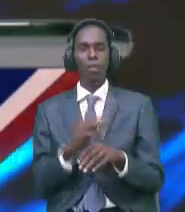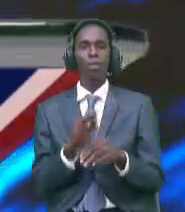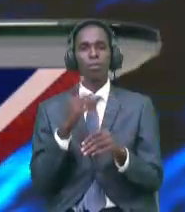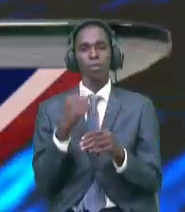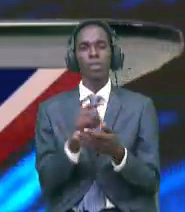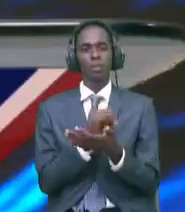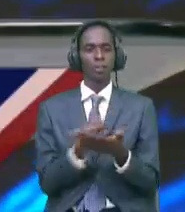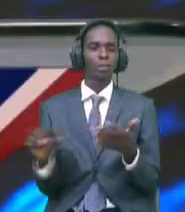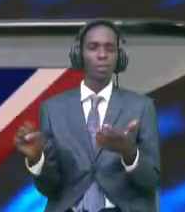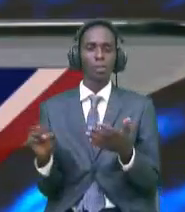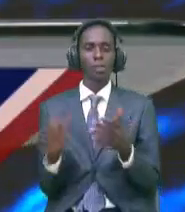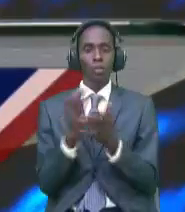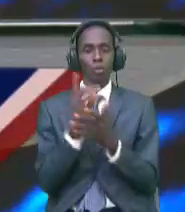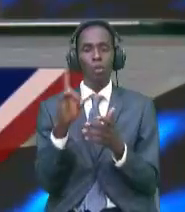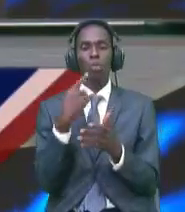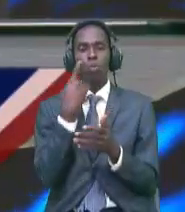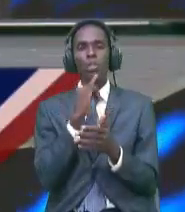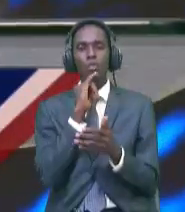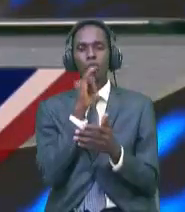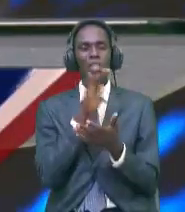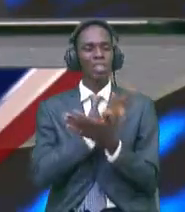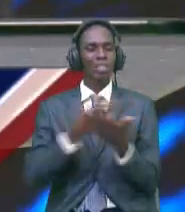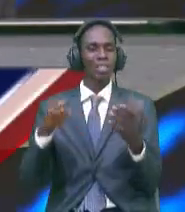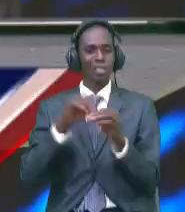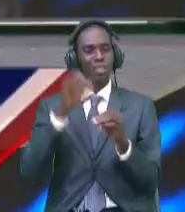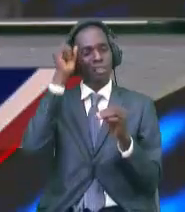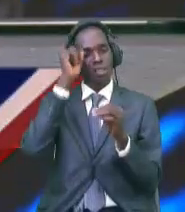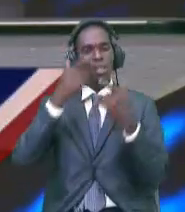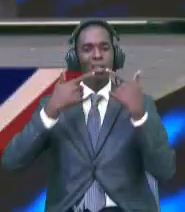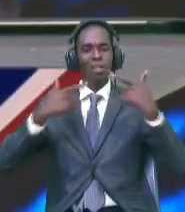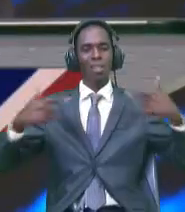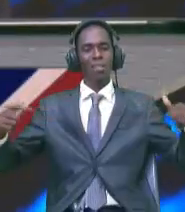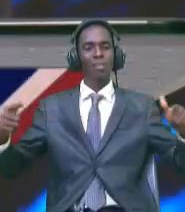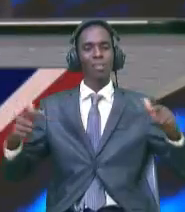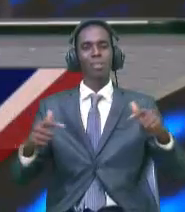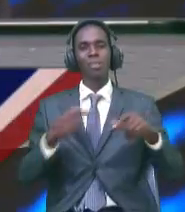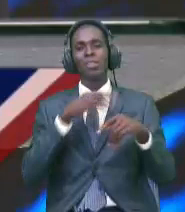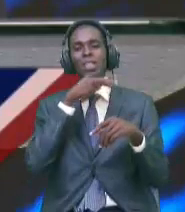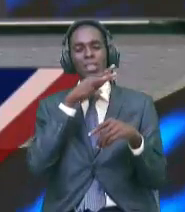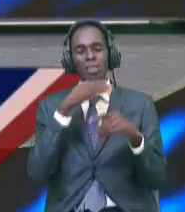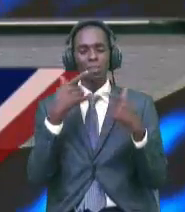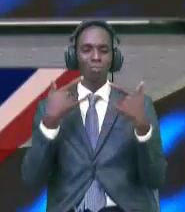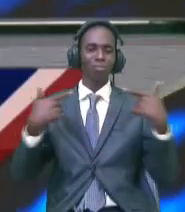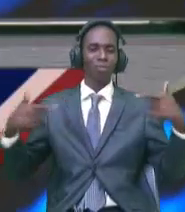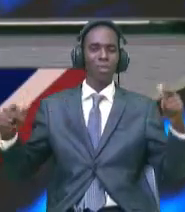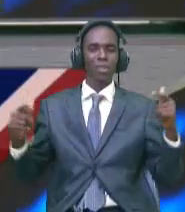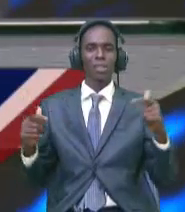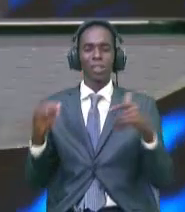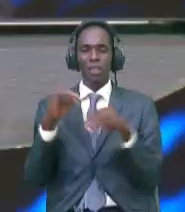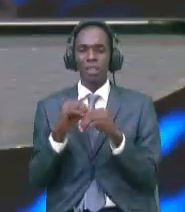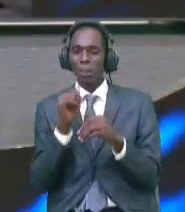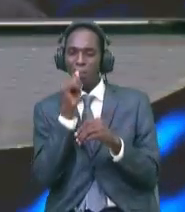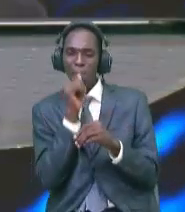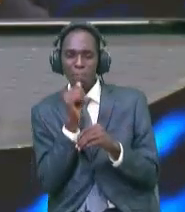unclean, unclean language, dirty language, dirty behavior, private,